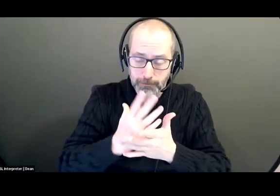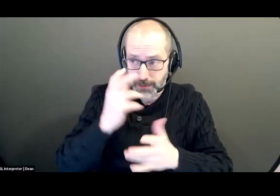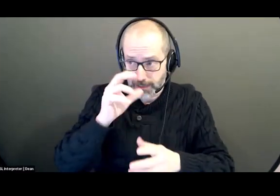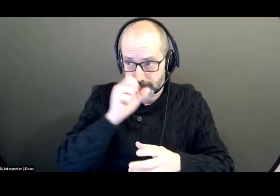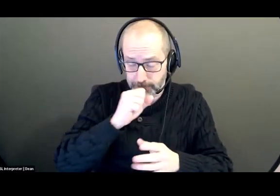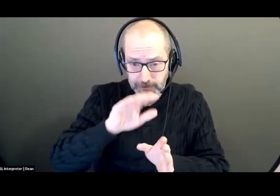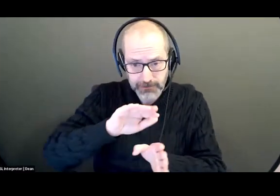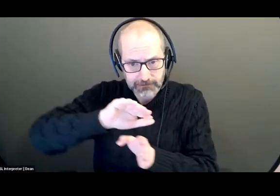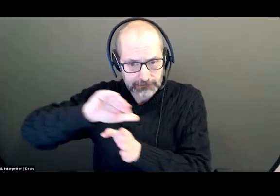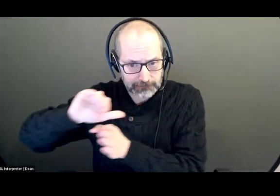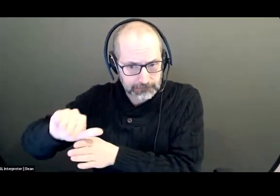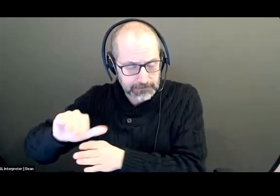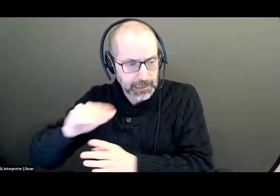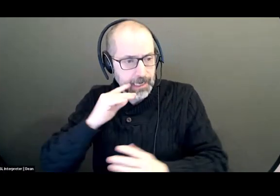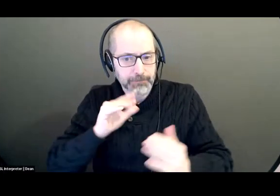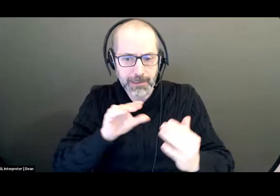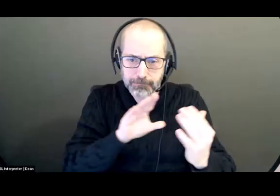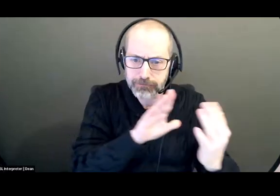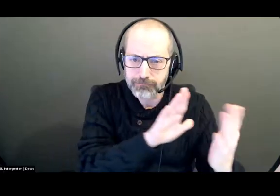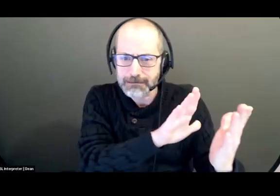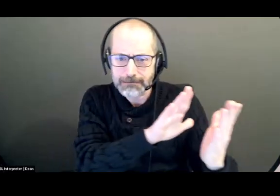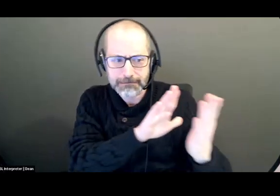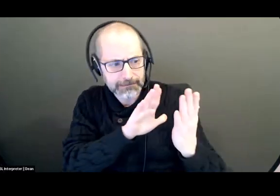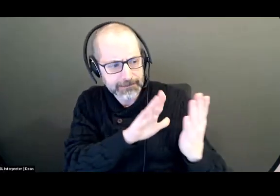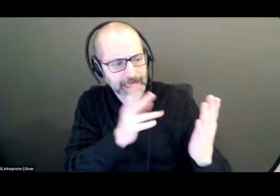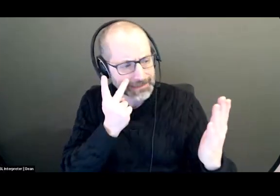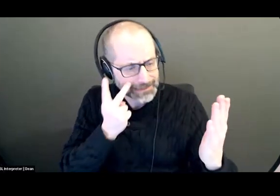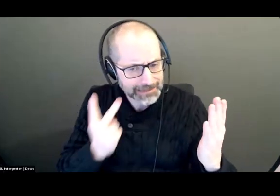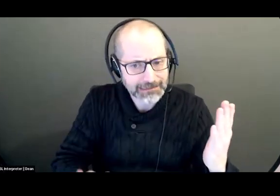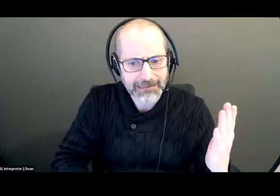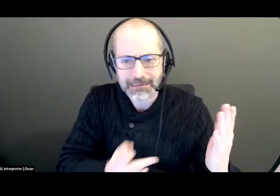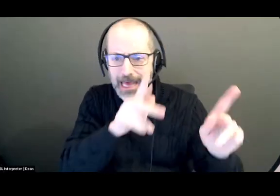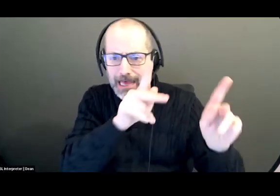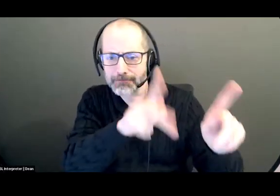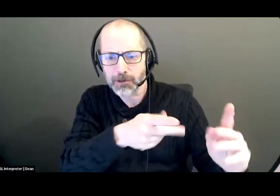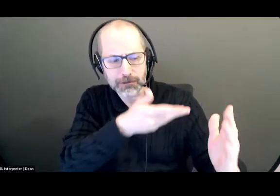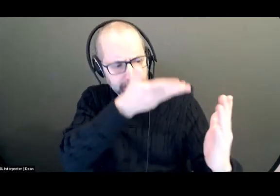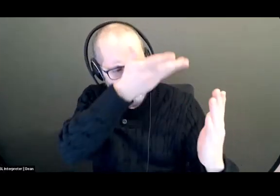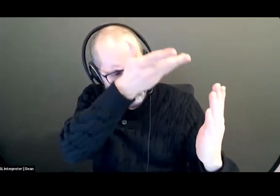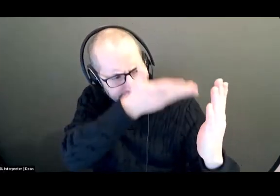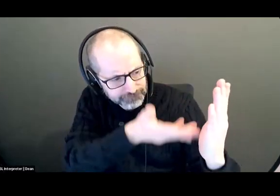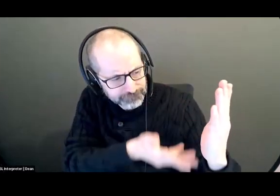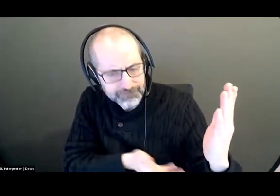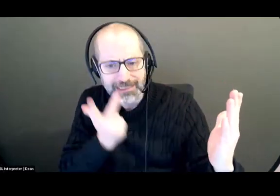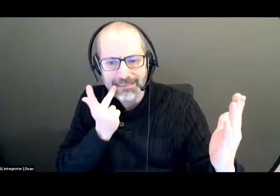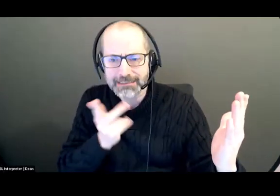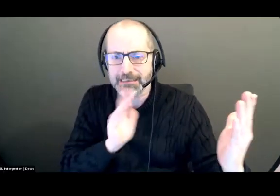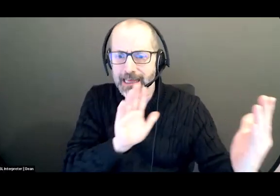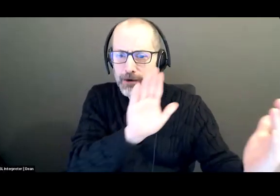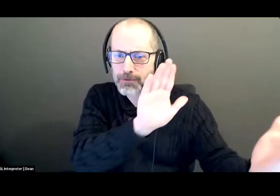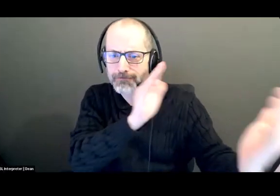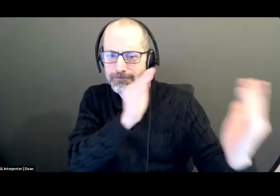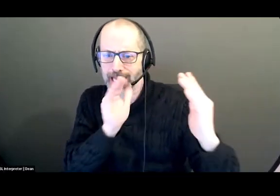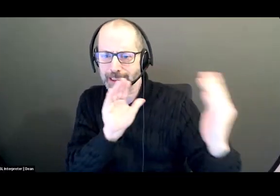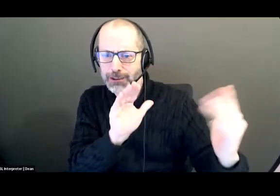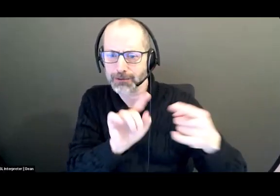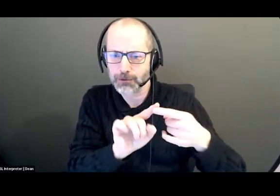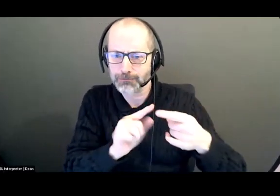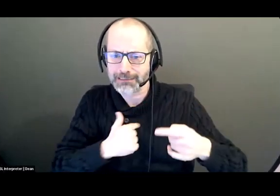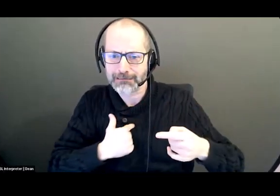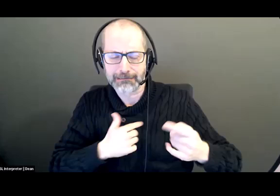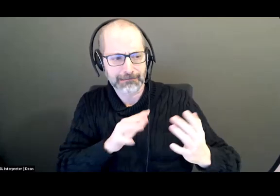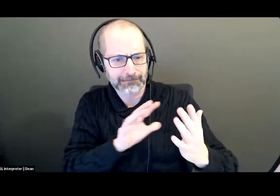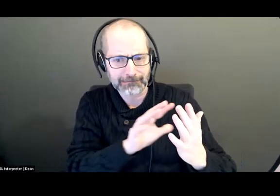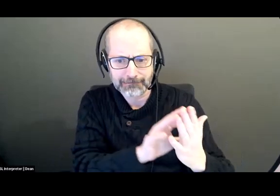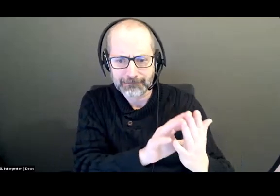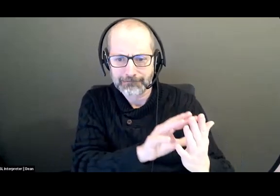we presume, our assumptions, but to stop and to really be present and to see the person standing in front of us